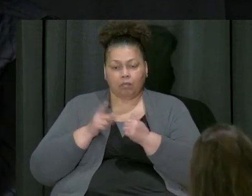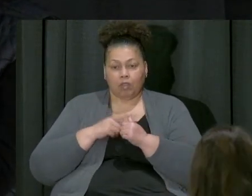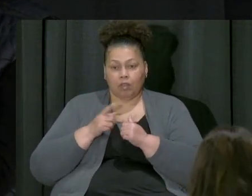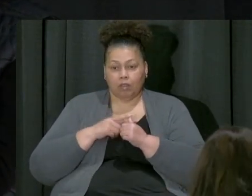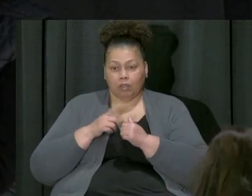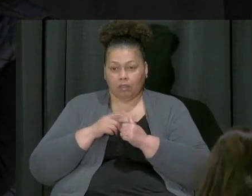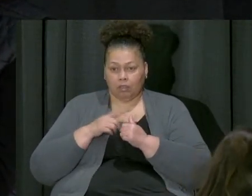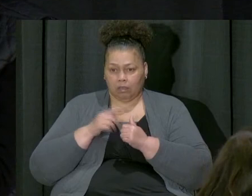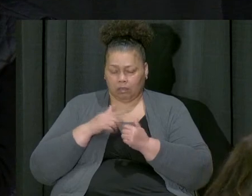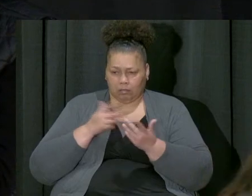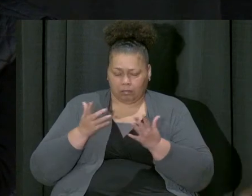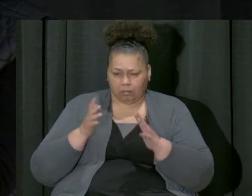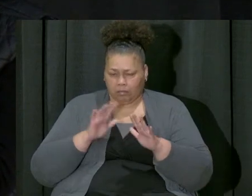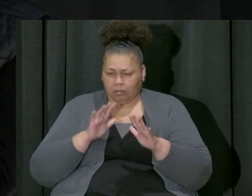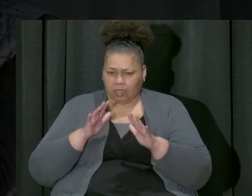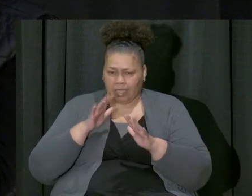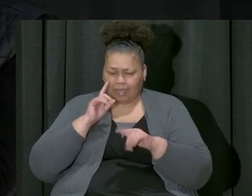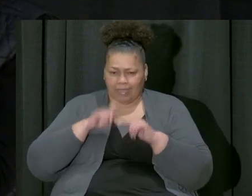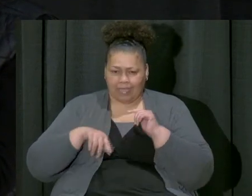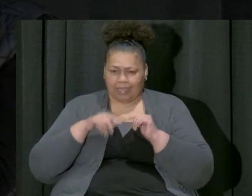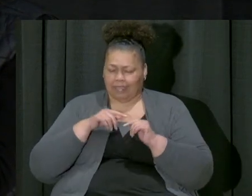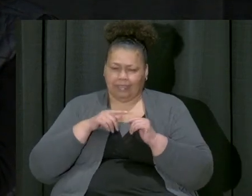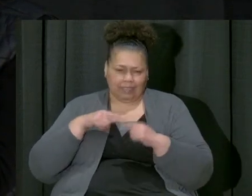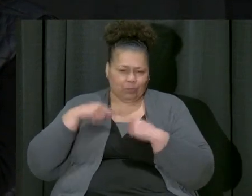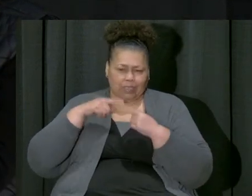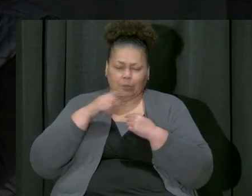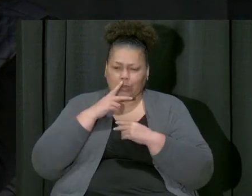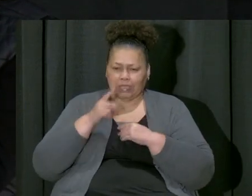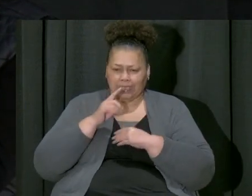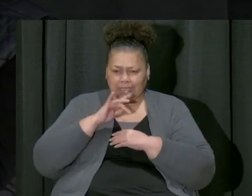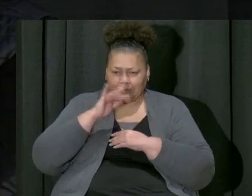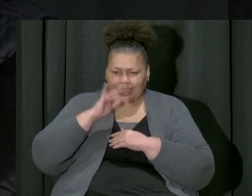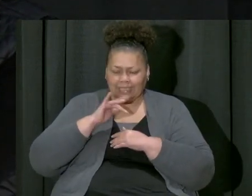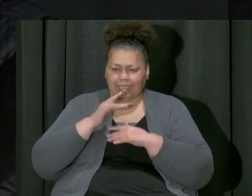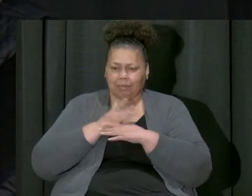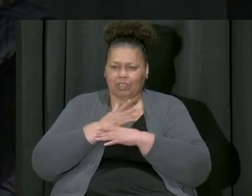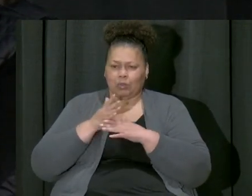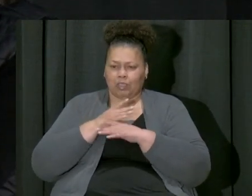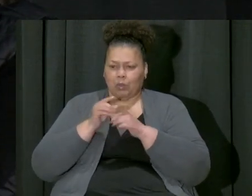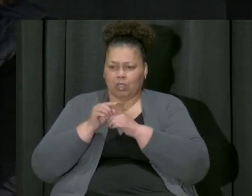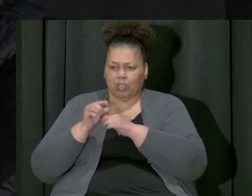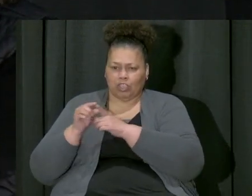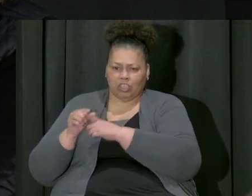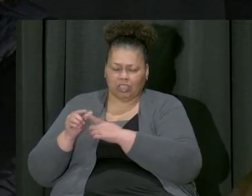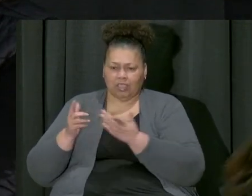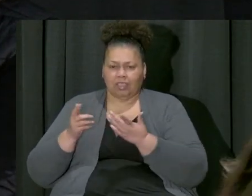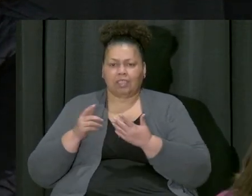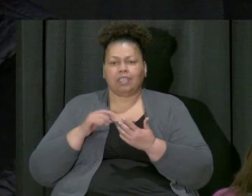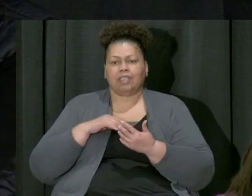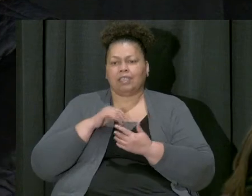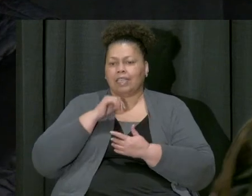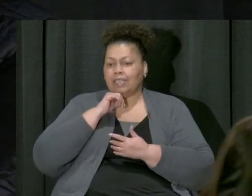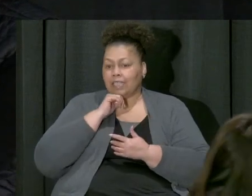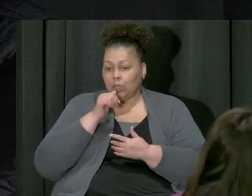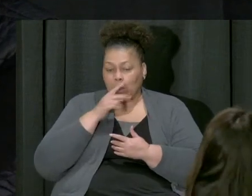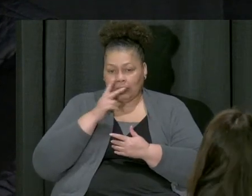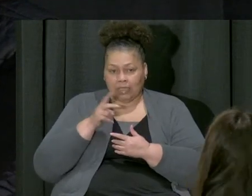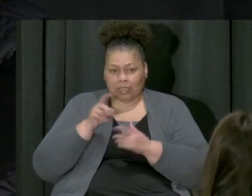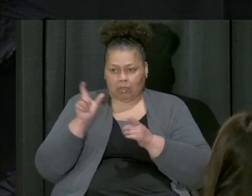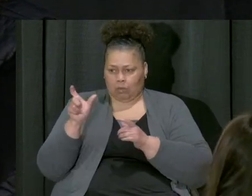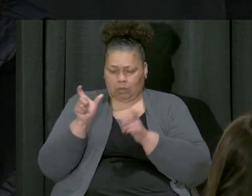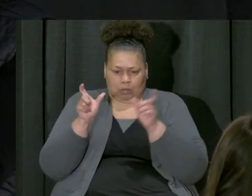the spaces between the words. Or more precisely, they don't see the difference between a space between two